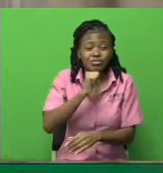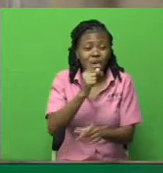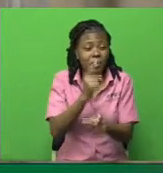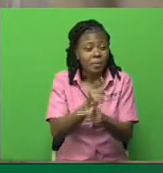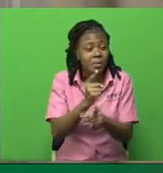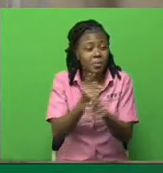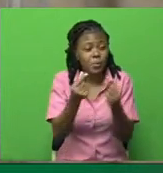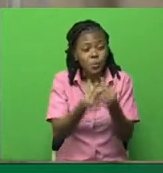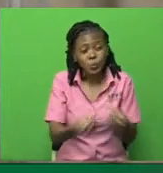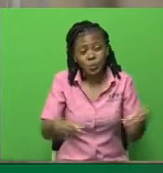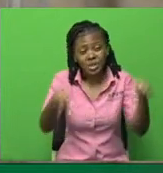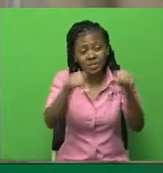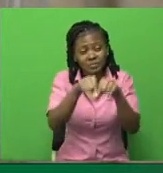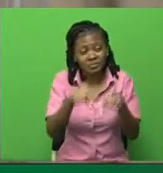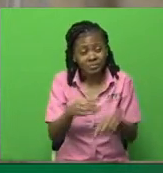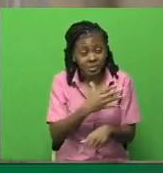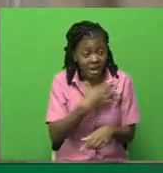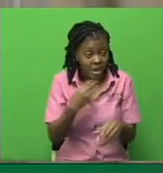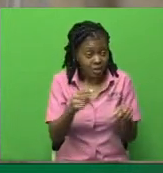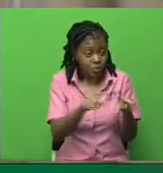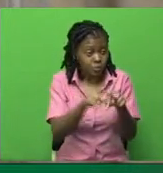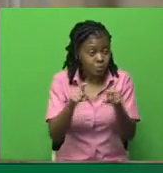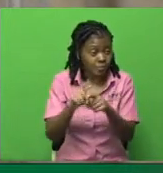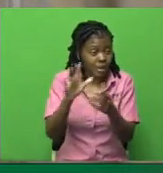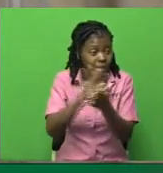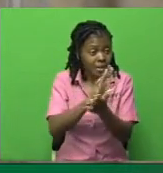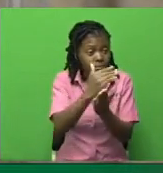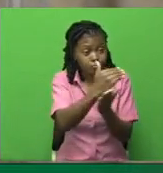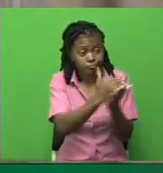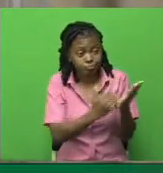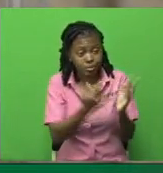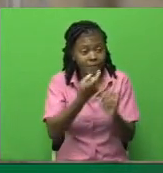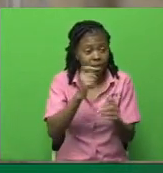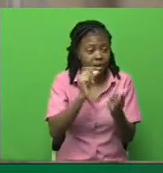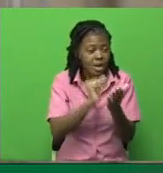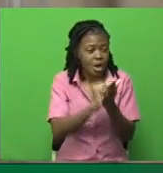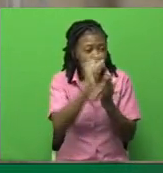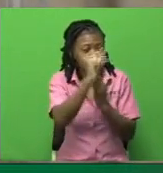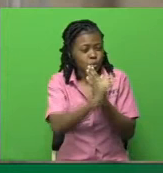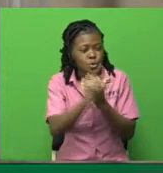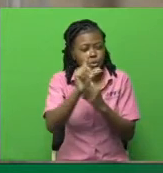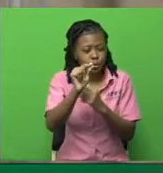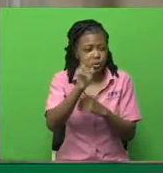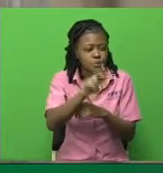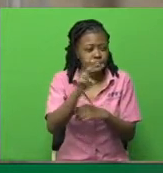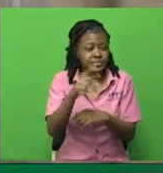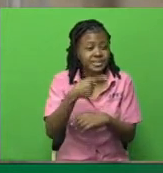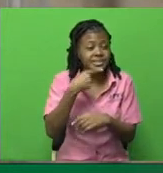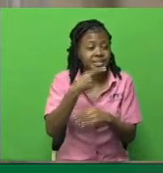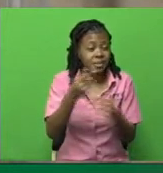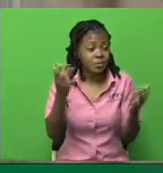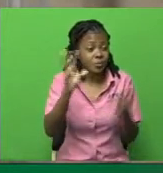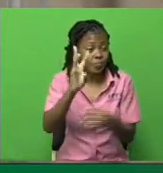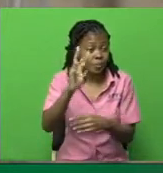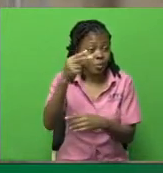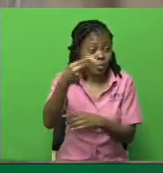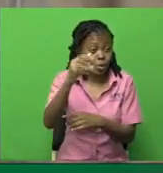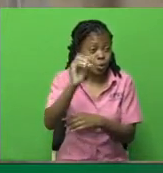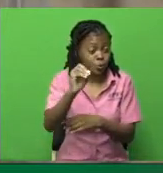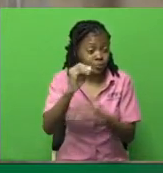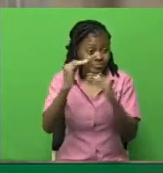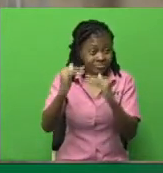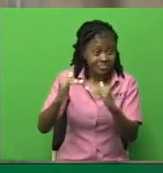14 2022 says that the World Health Organization standard is that you must be at